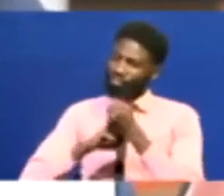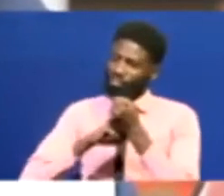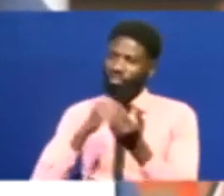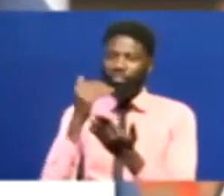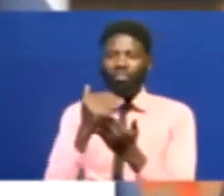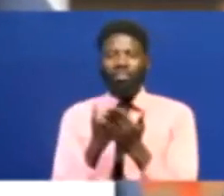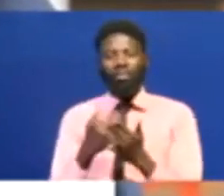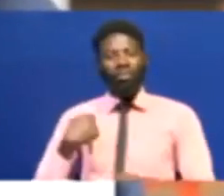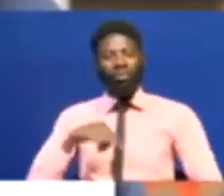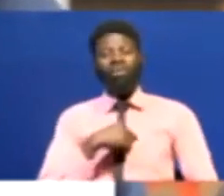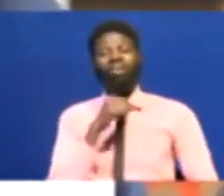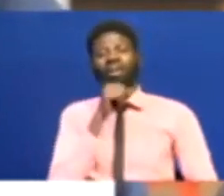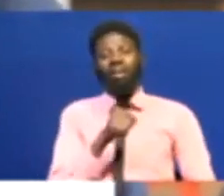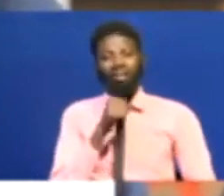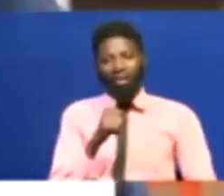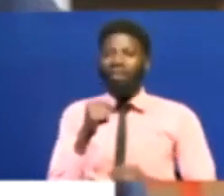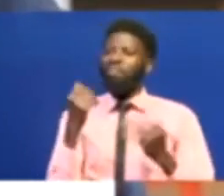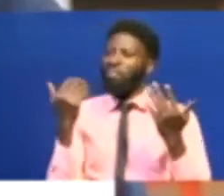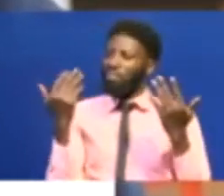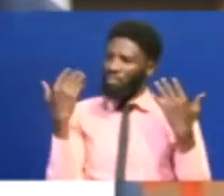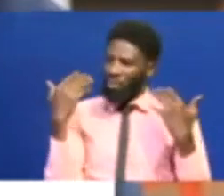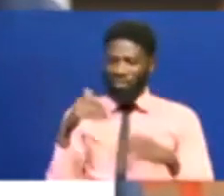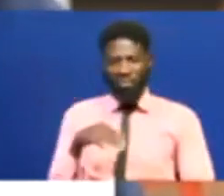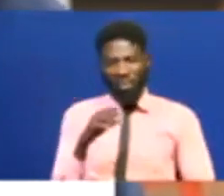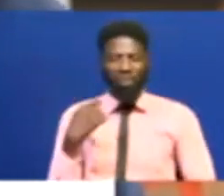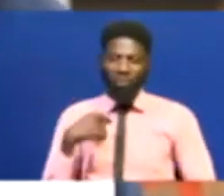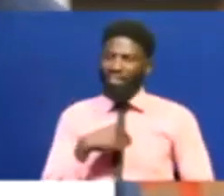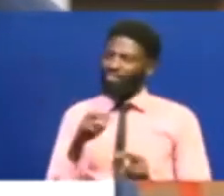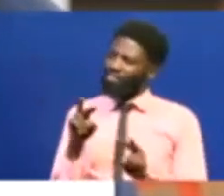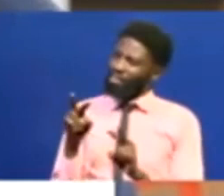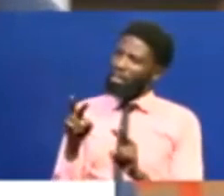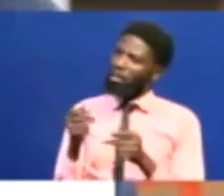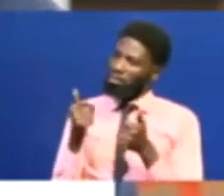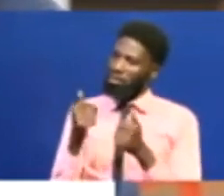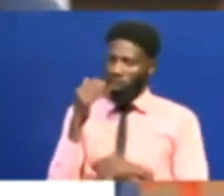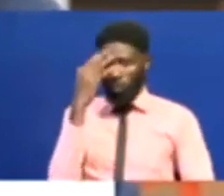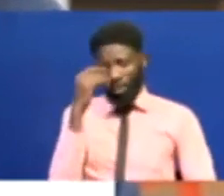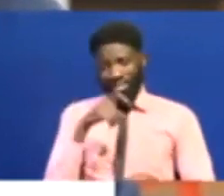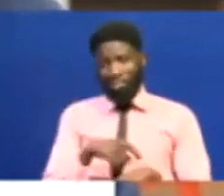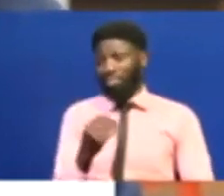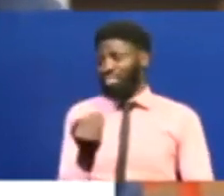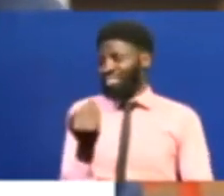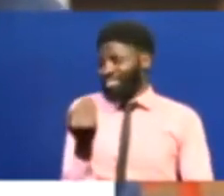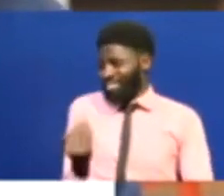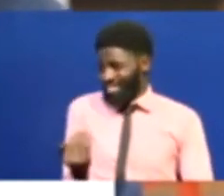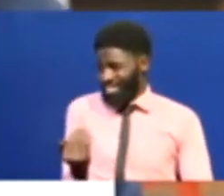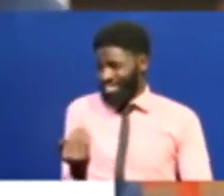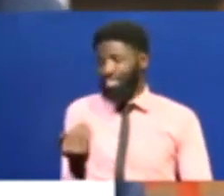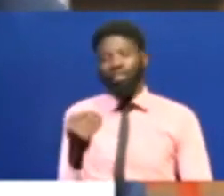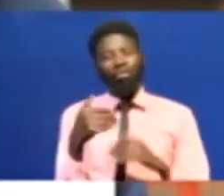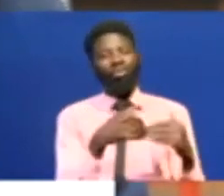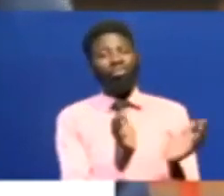ujulicheke, and we felt it's worthwhile because mtoto akirewa na